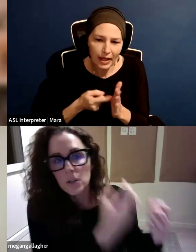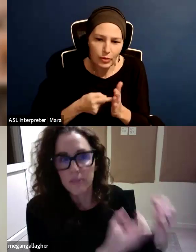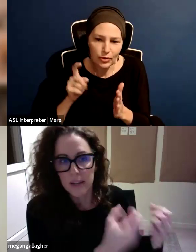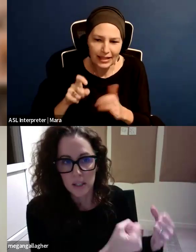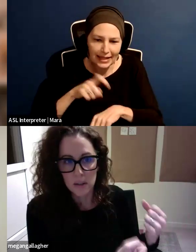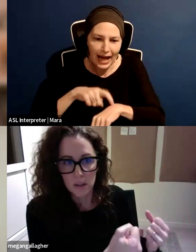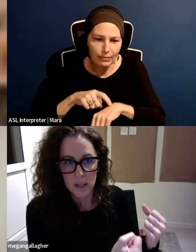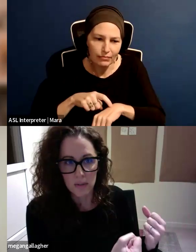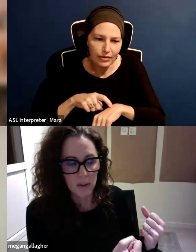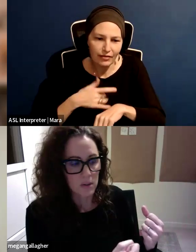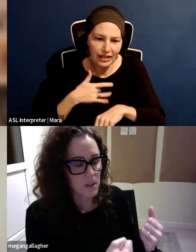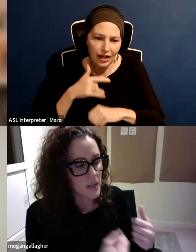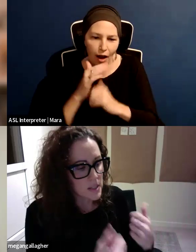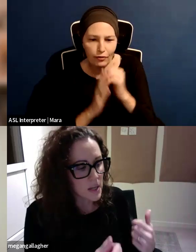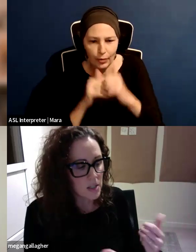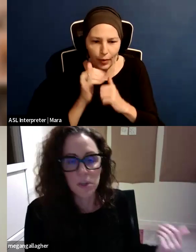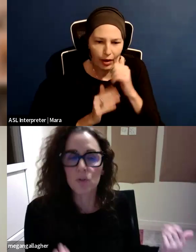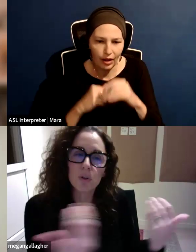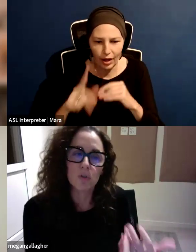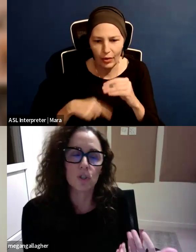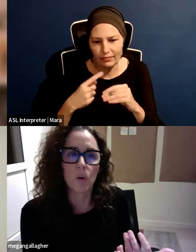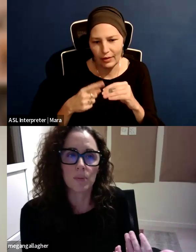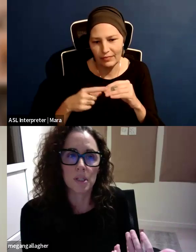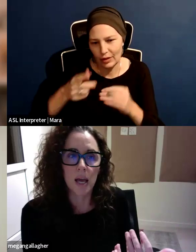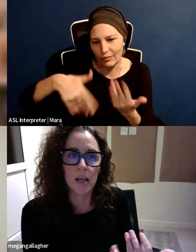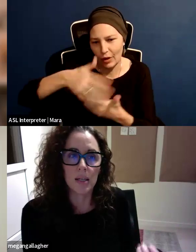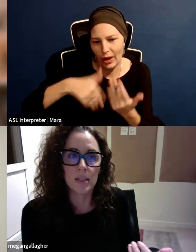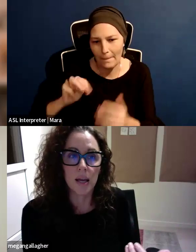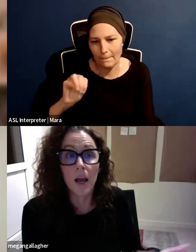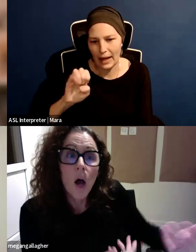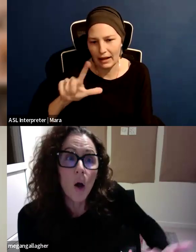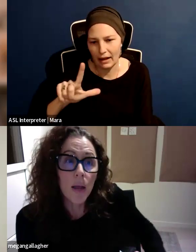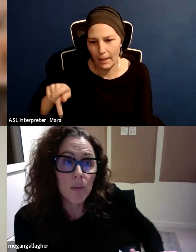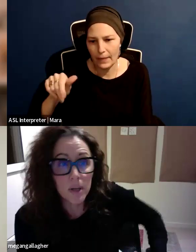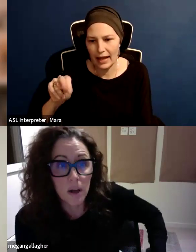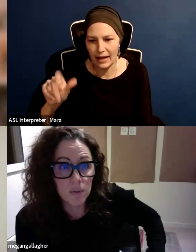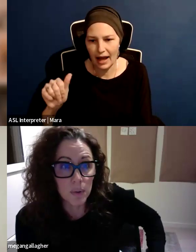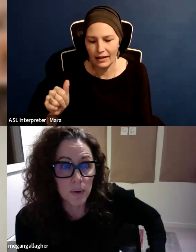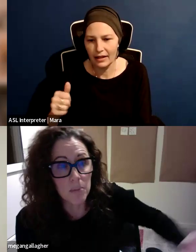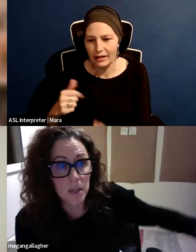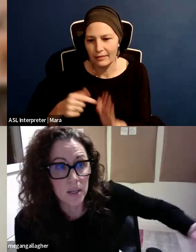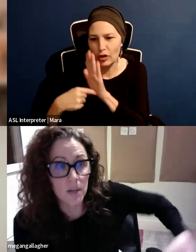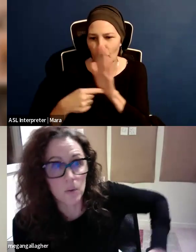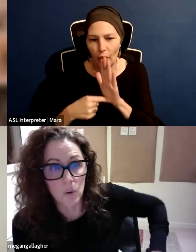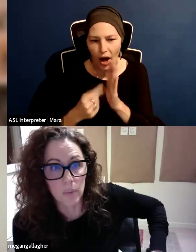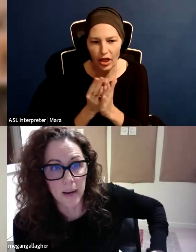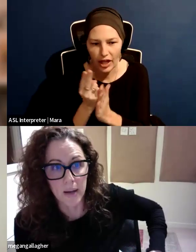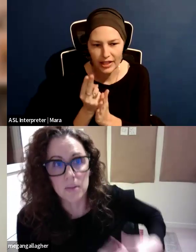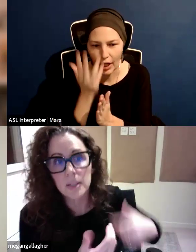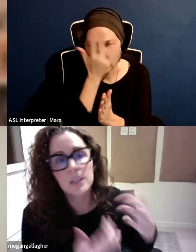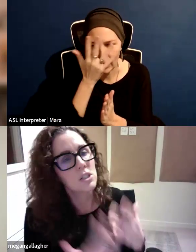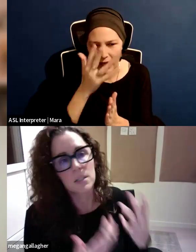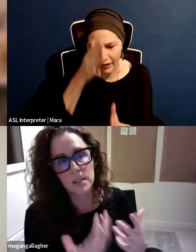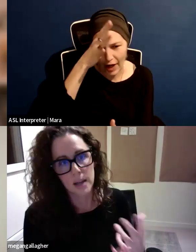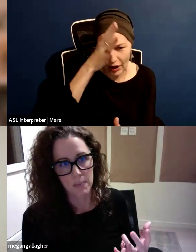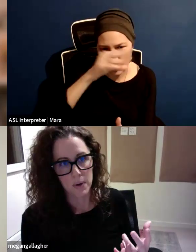that looks authentic and looks like father and son. That's not something you just don't show up to set and say, okay, be comfortable around me and giggle and hold my hand.